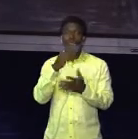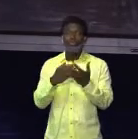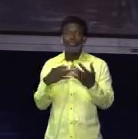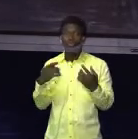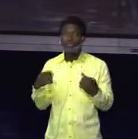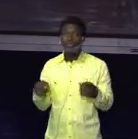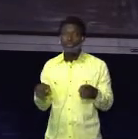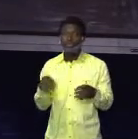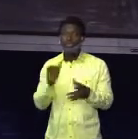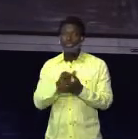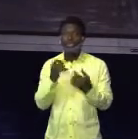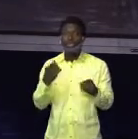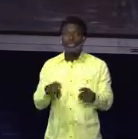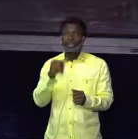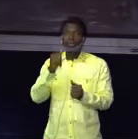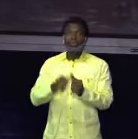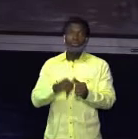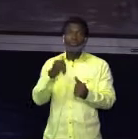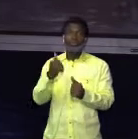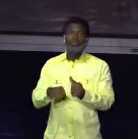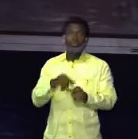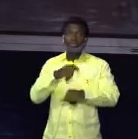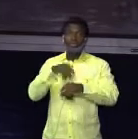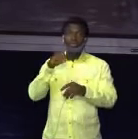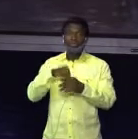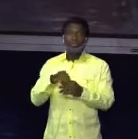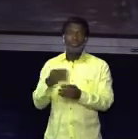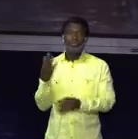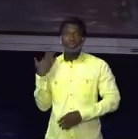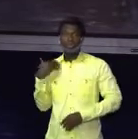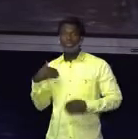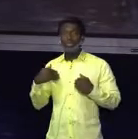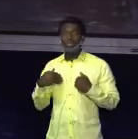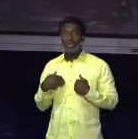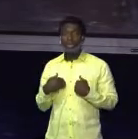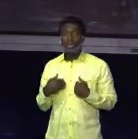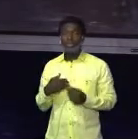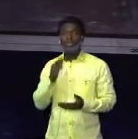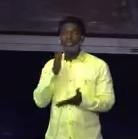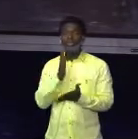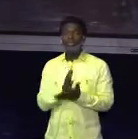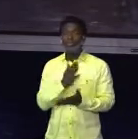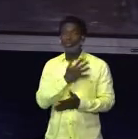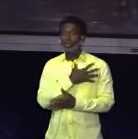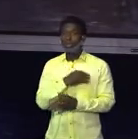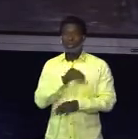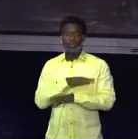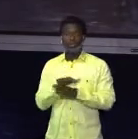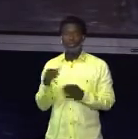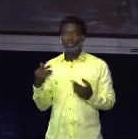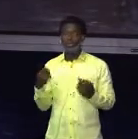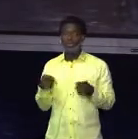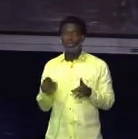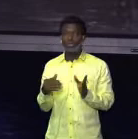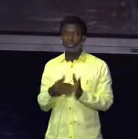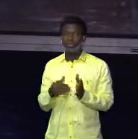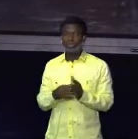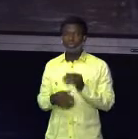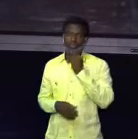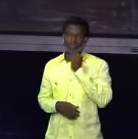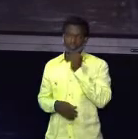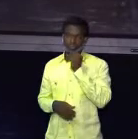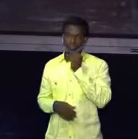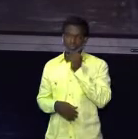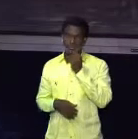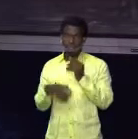which happened regularly in the past has stopped and does not happen again. I